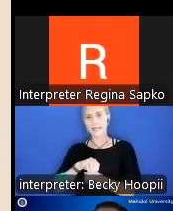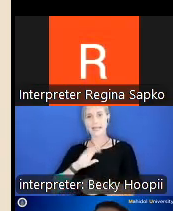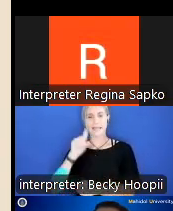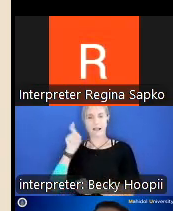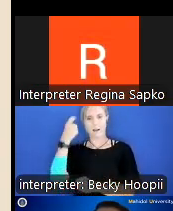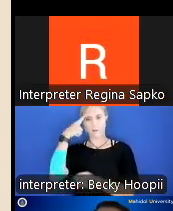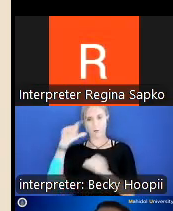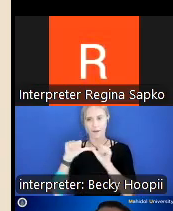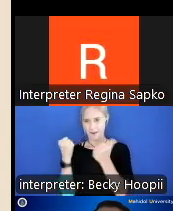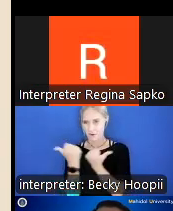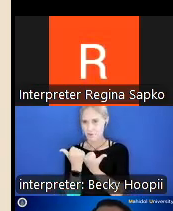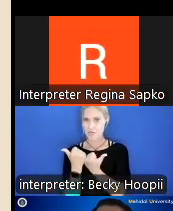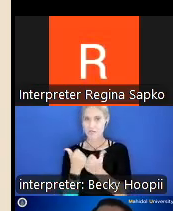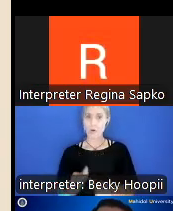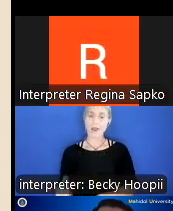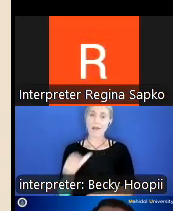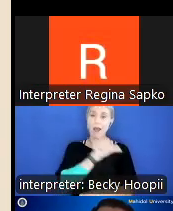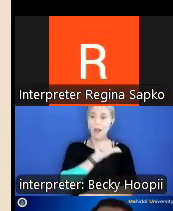especially other agency not